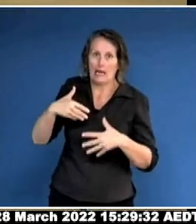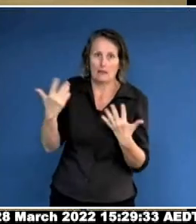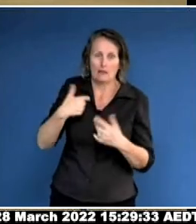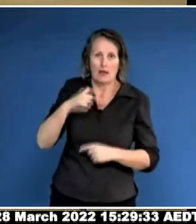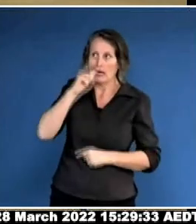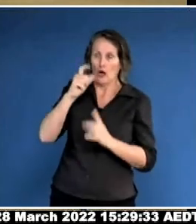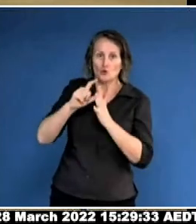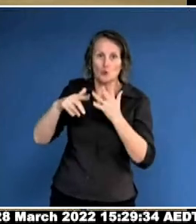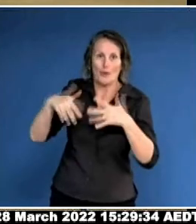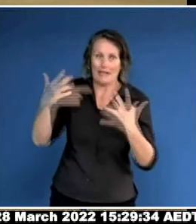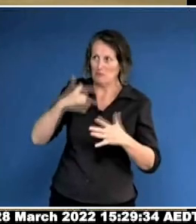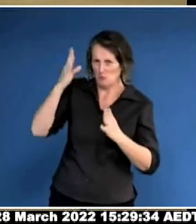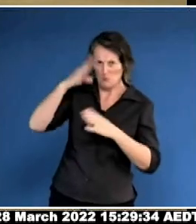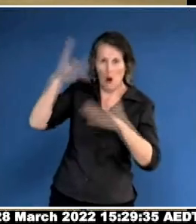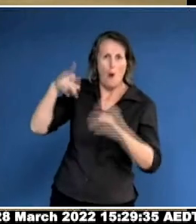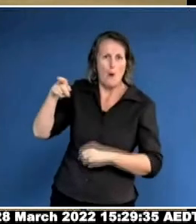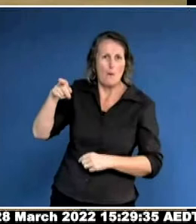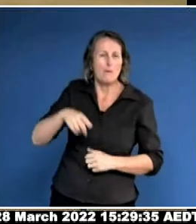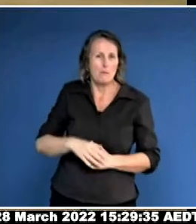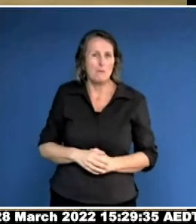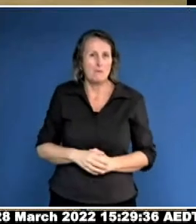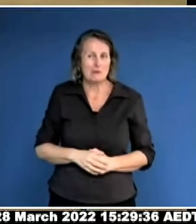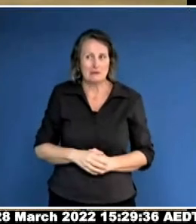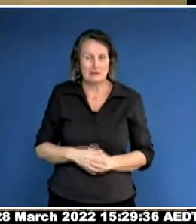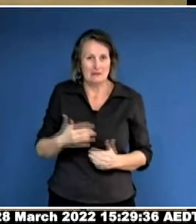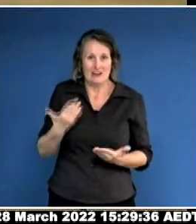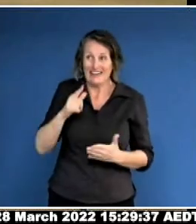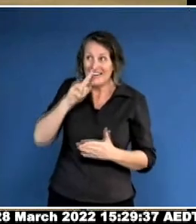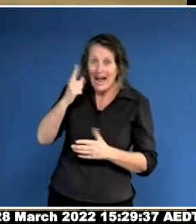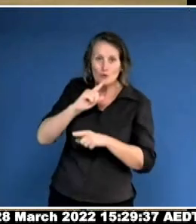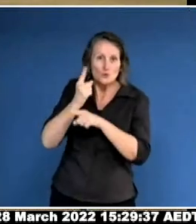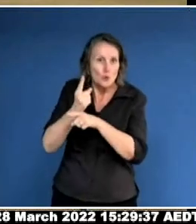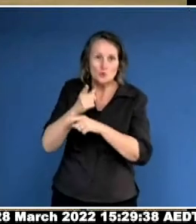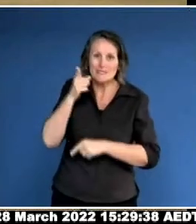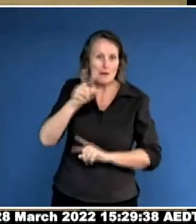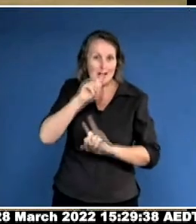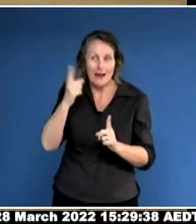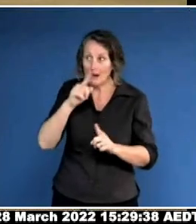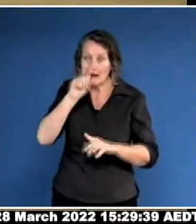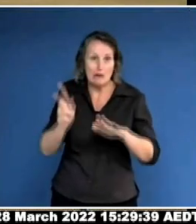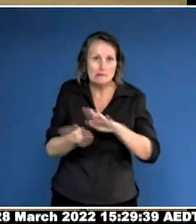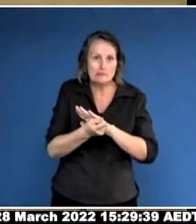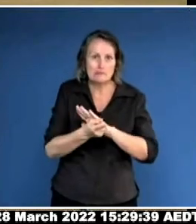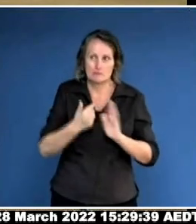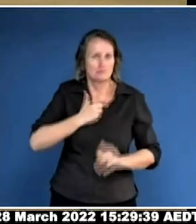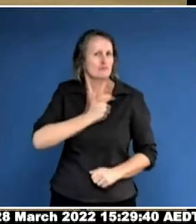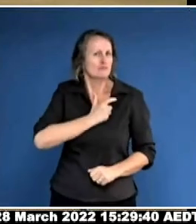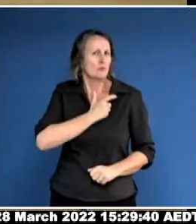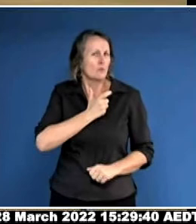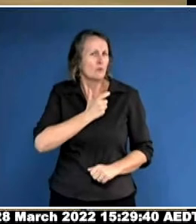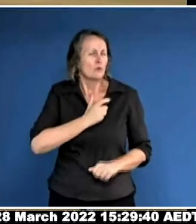anything because it was setting him off. There was no reasoning with him. I couldn't get away, and it was very